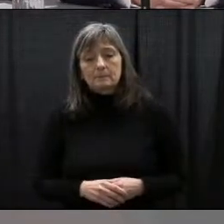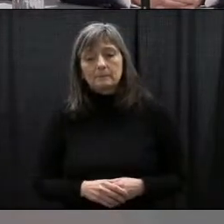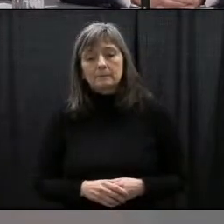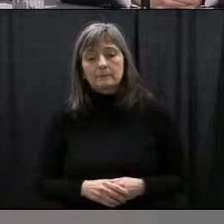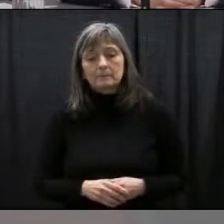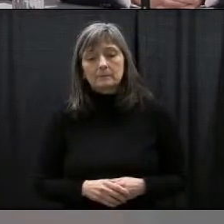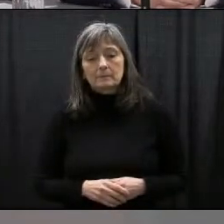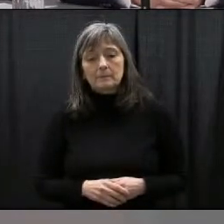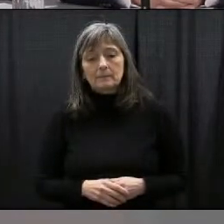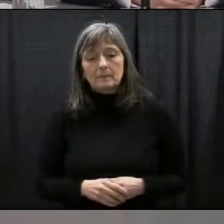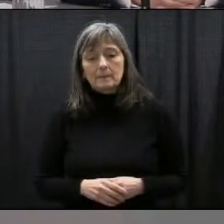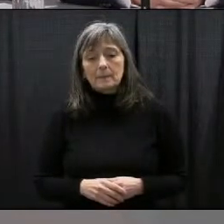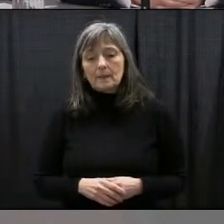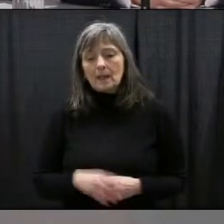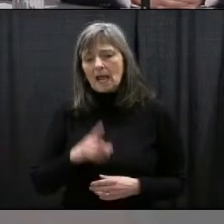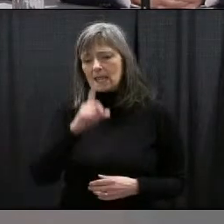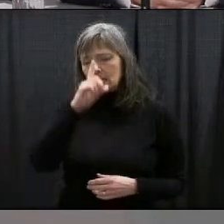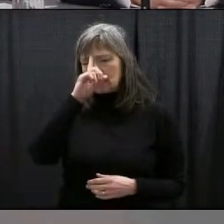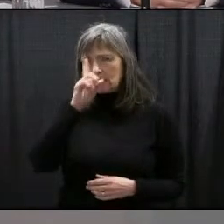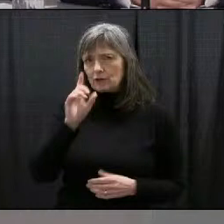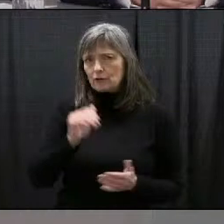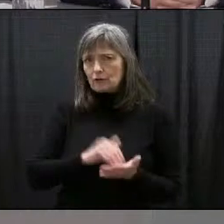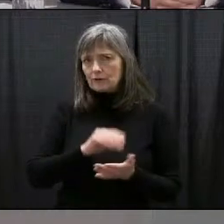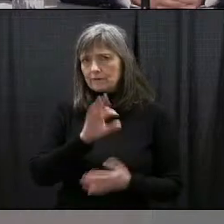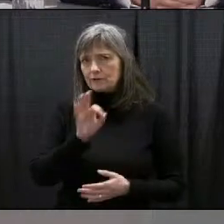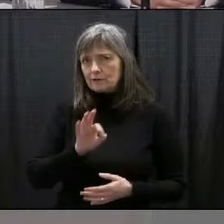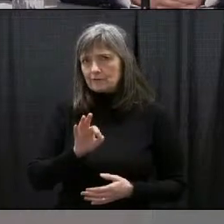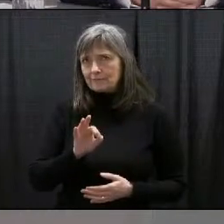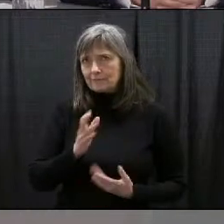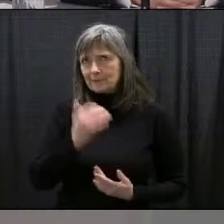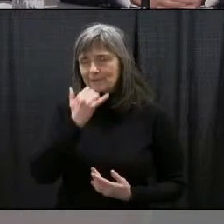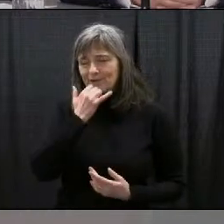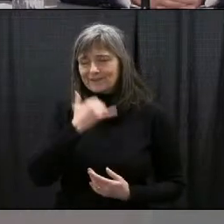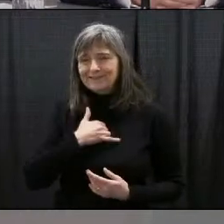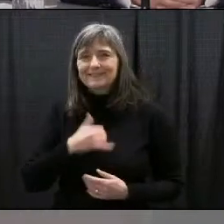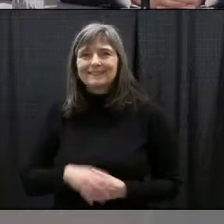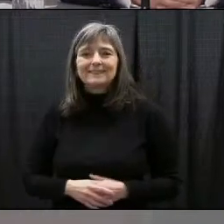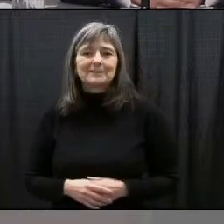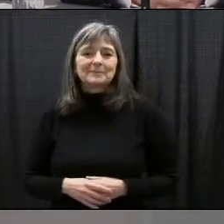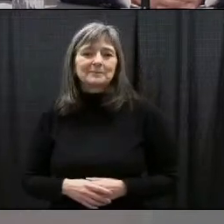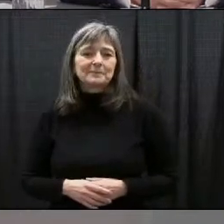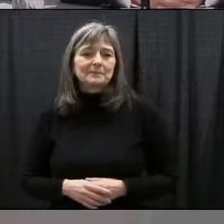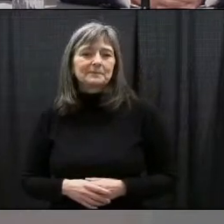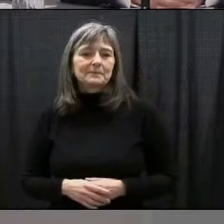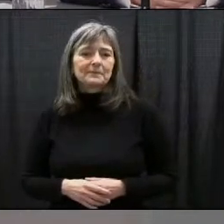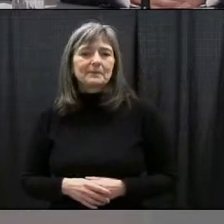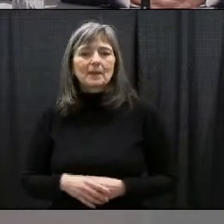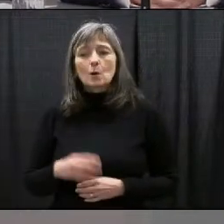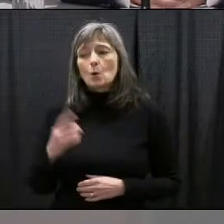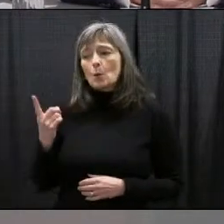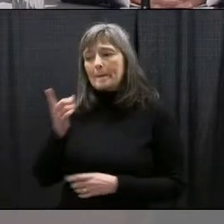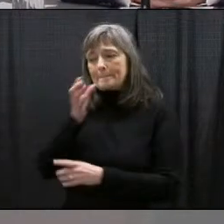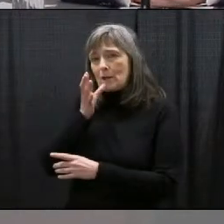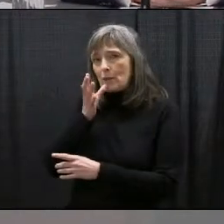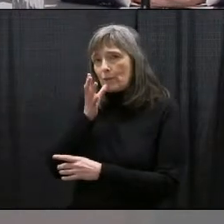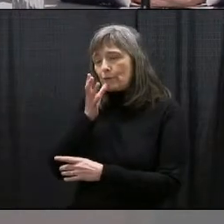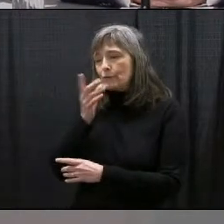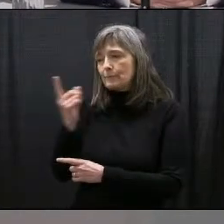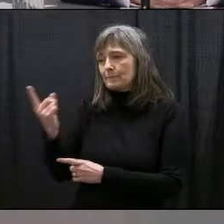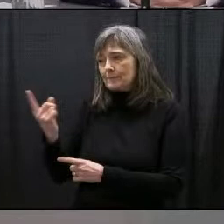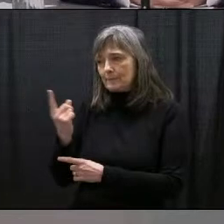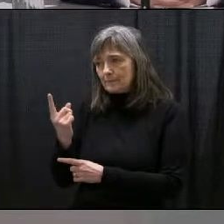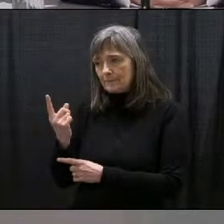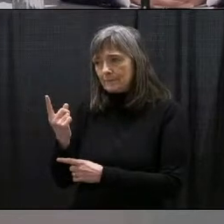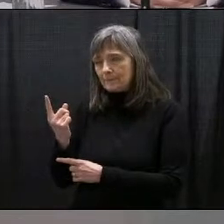Good afternoon. I believe this would be for Dr. Fitzgerald, though I could be wrong on that. I've spoken with a mother who has written a letter